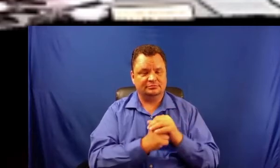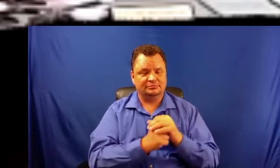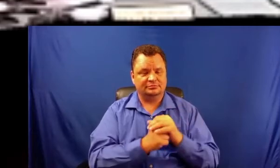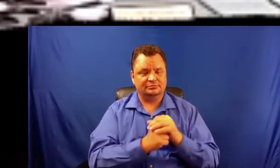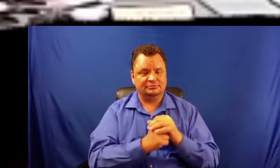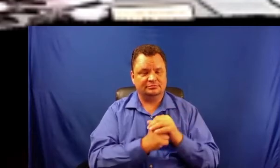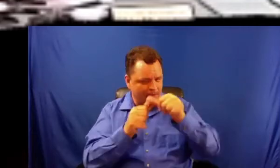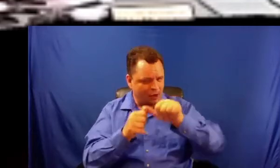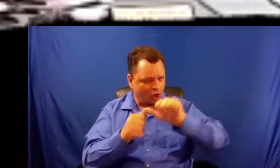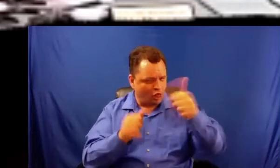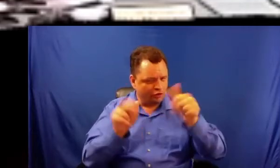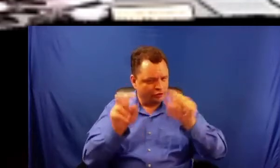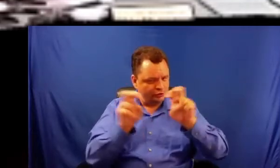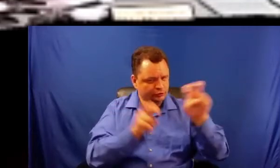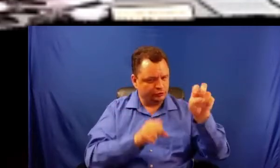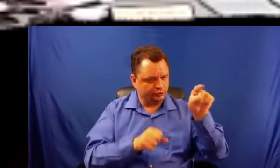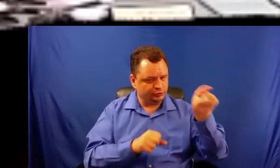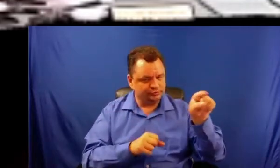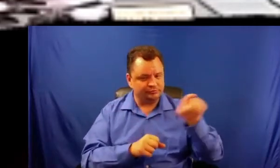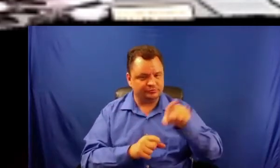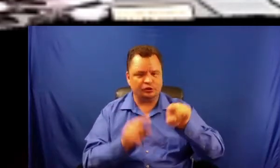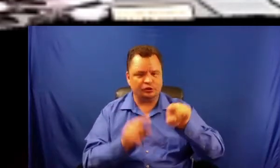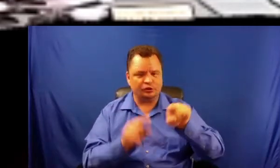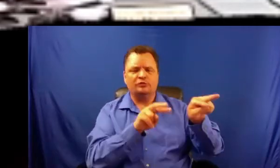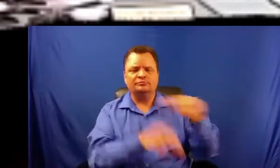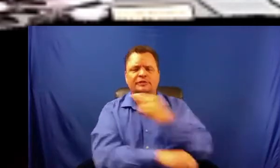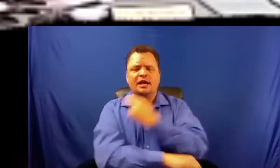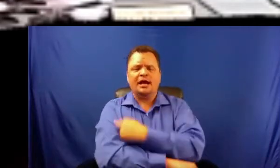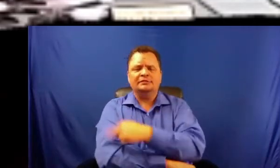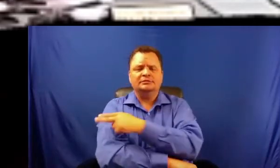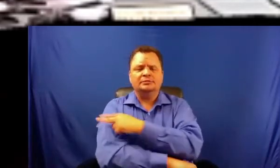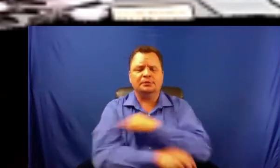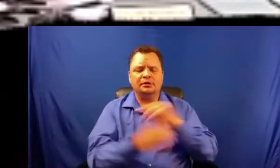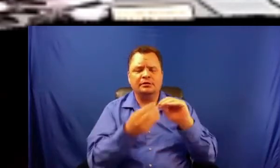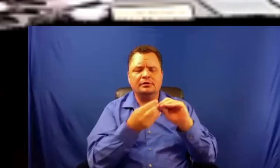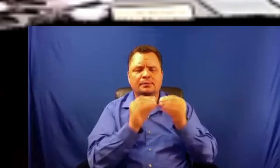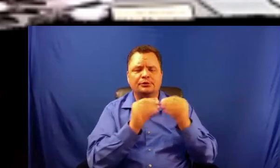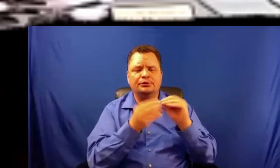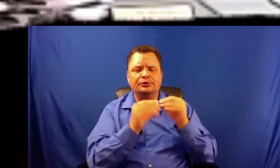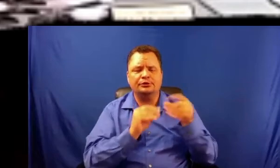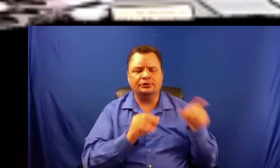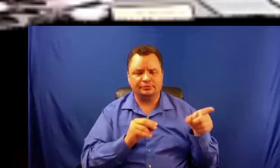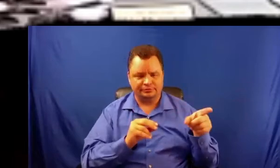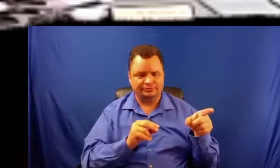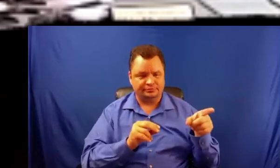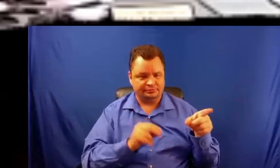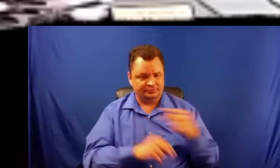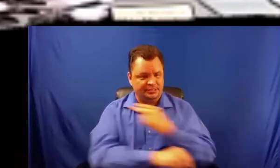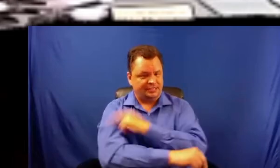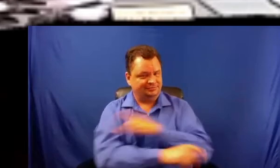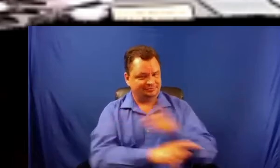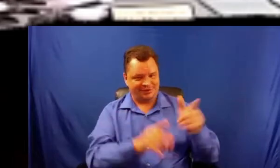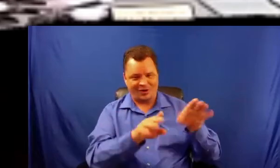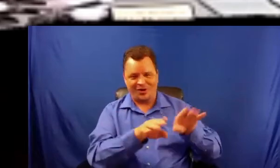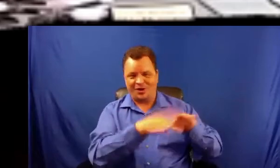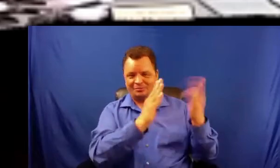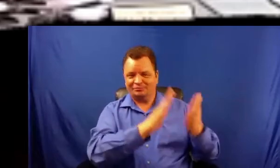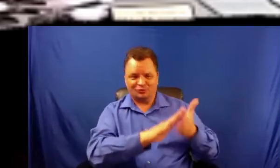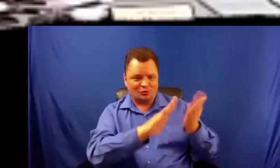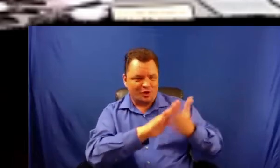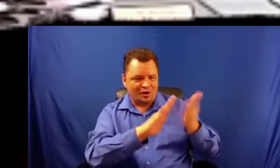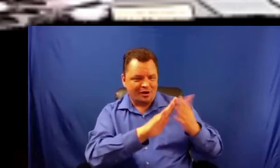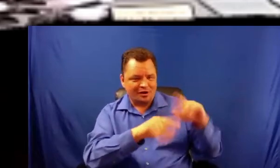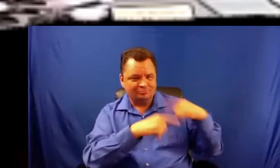look at hospitalizations. Our hospitals are still open for business. If you need your gallbladder taken out or you break